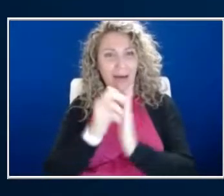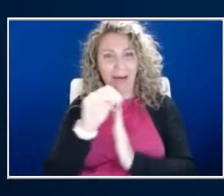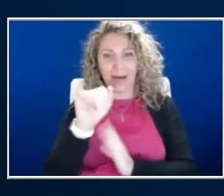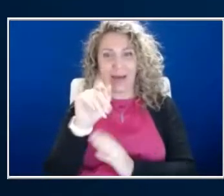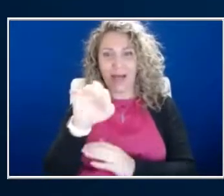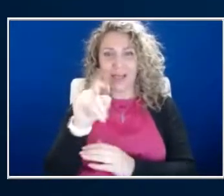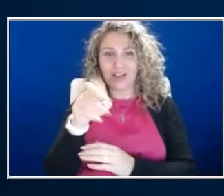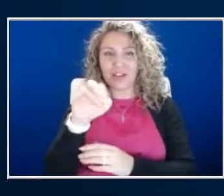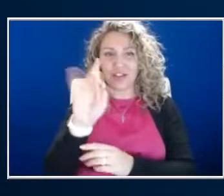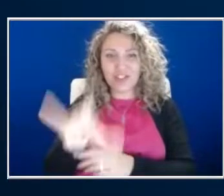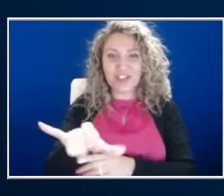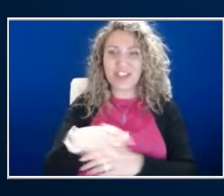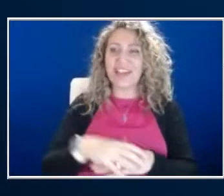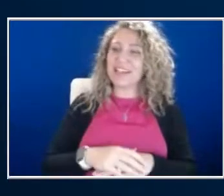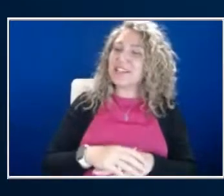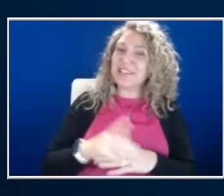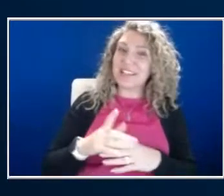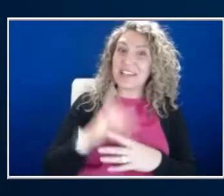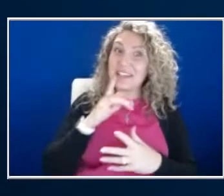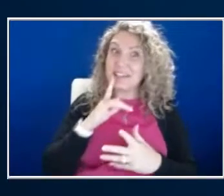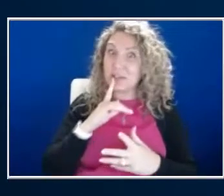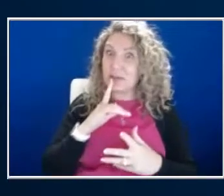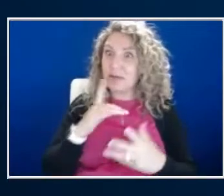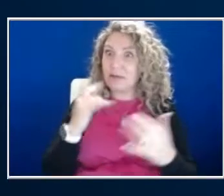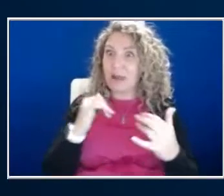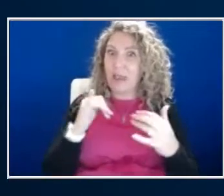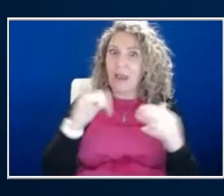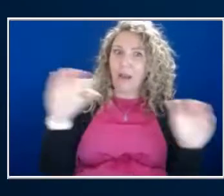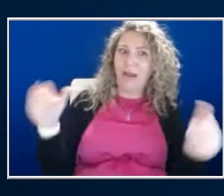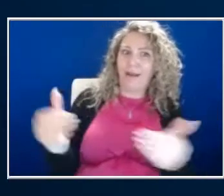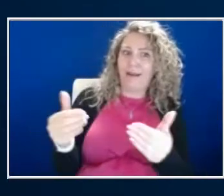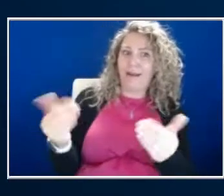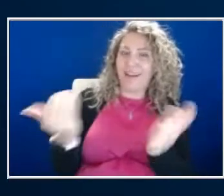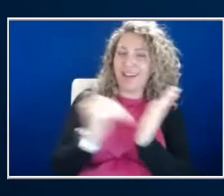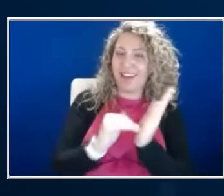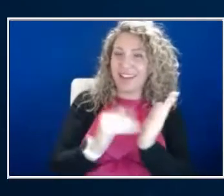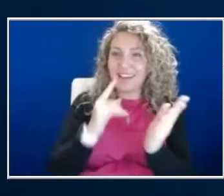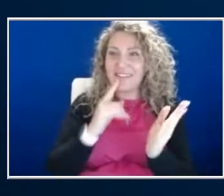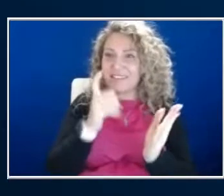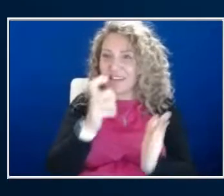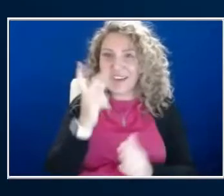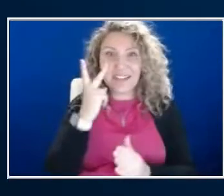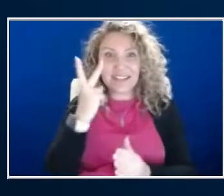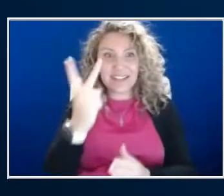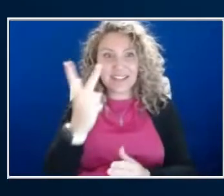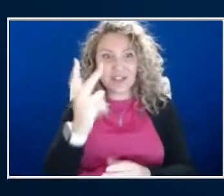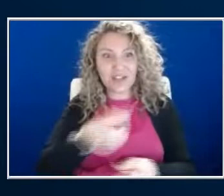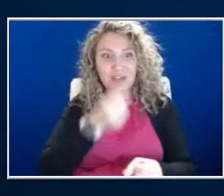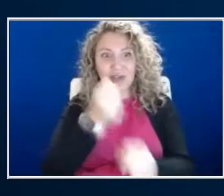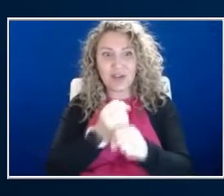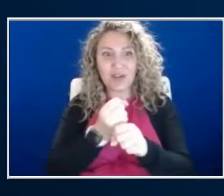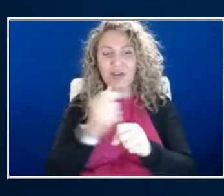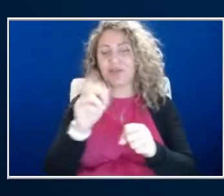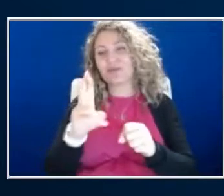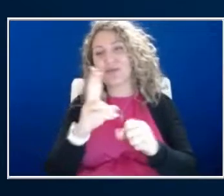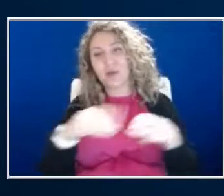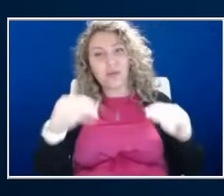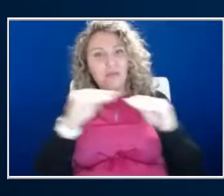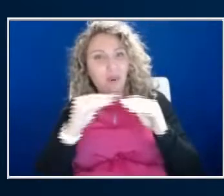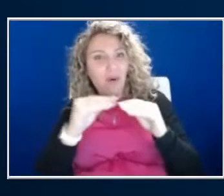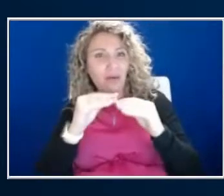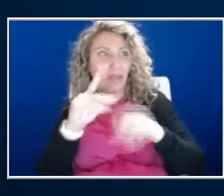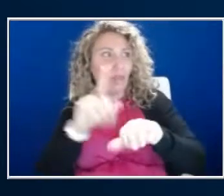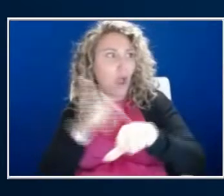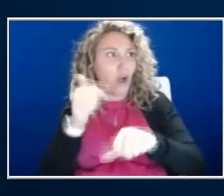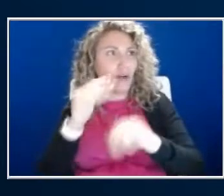of a reunion. You two ladies haven't seen each other for what, 2 years? Is that right, Shalena? Or maybe a little bit more, maybe a little longer